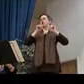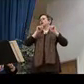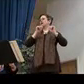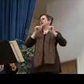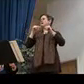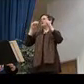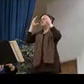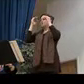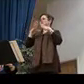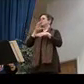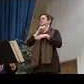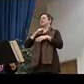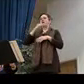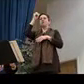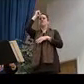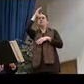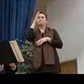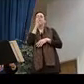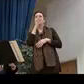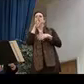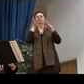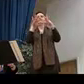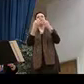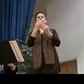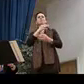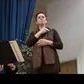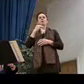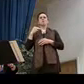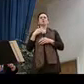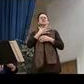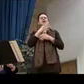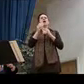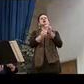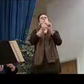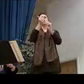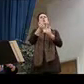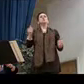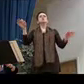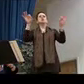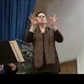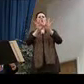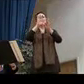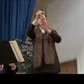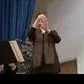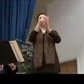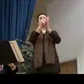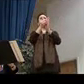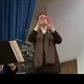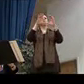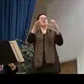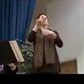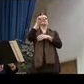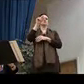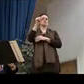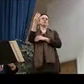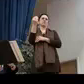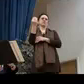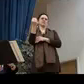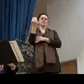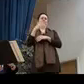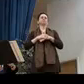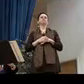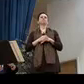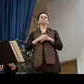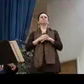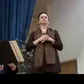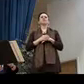family members, and most importantly, the graduating class of 2014. It is my sincere pleasure on